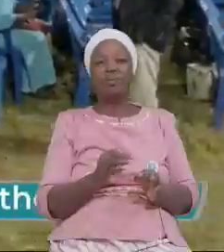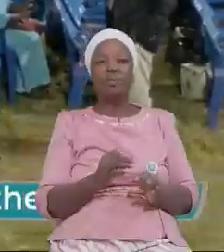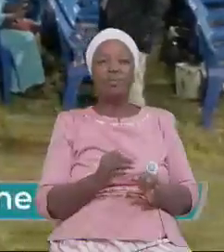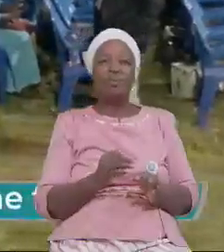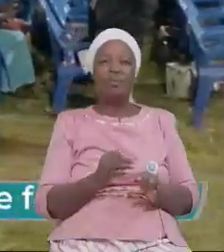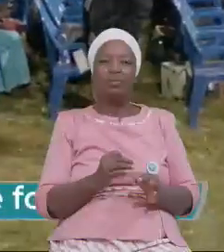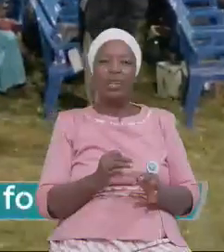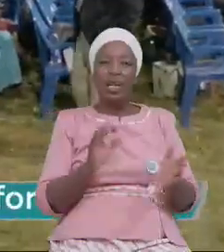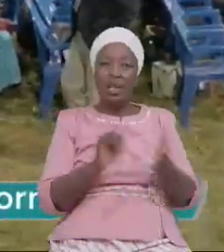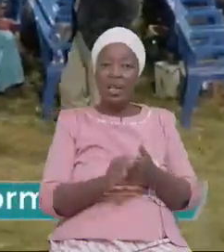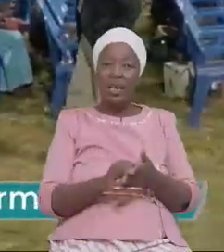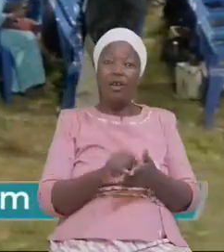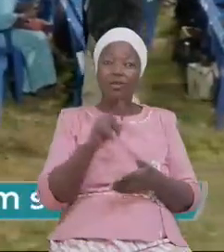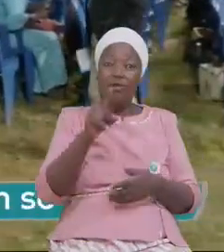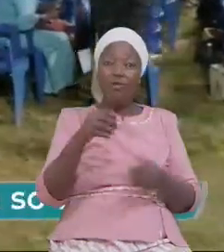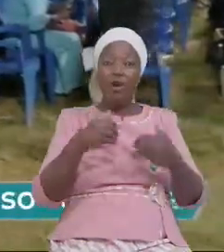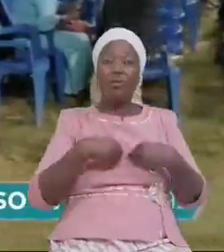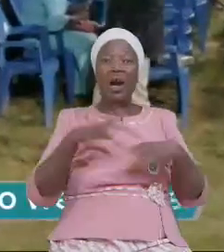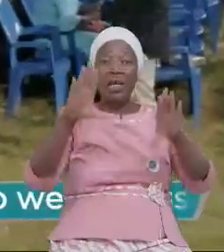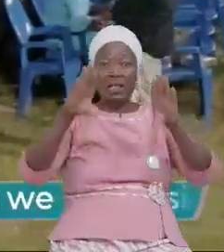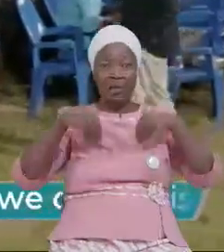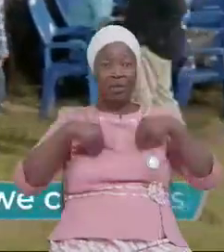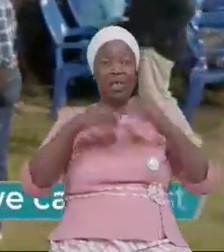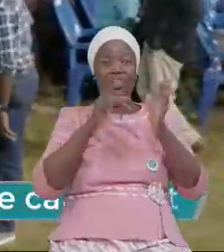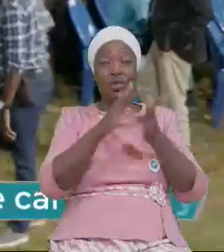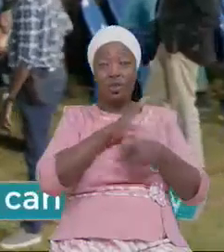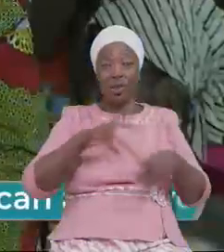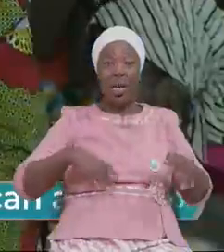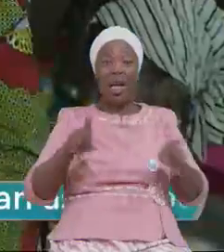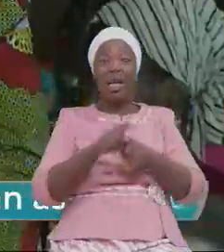That you have accepted him as your Lord and Savior.